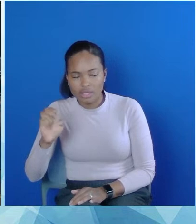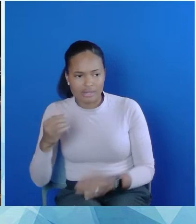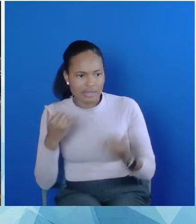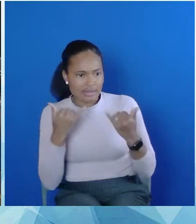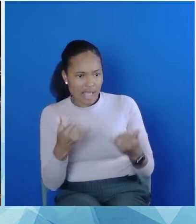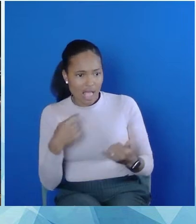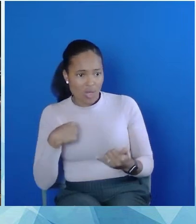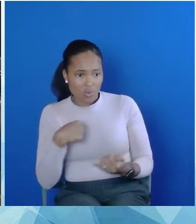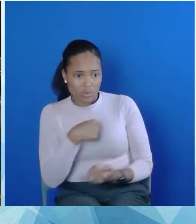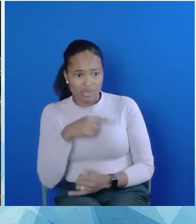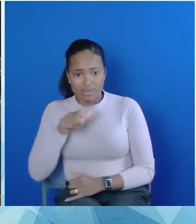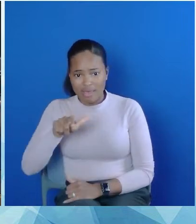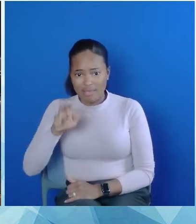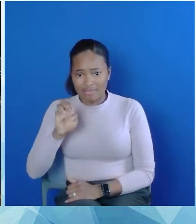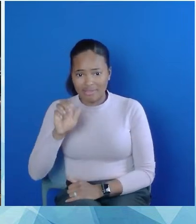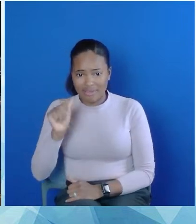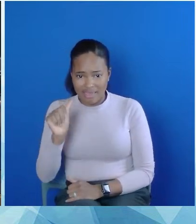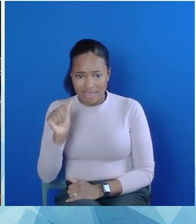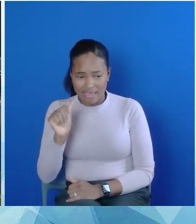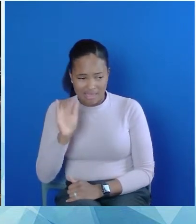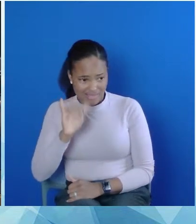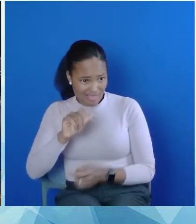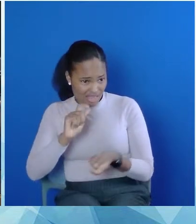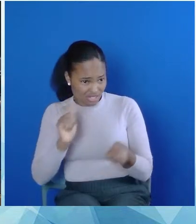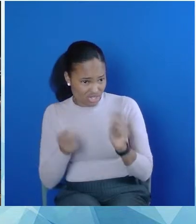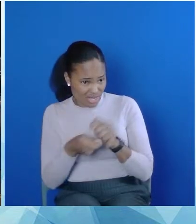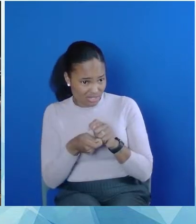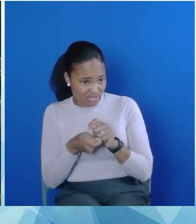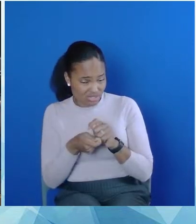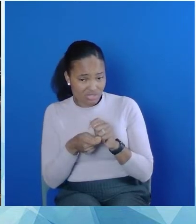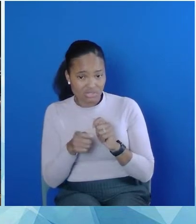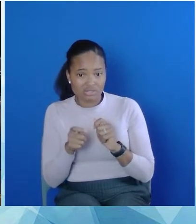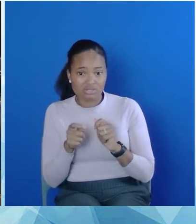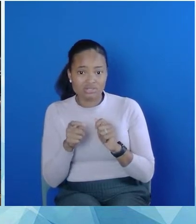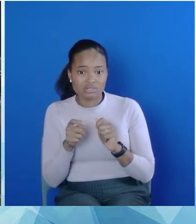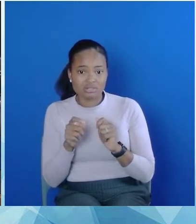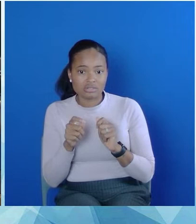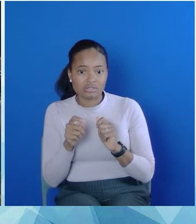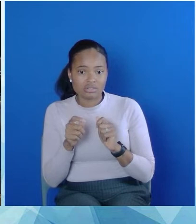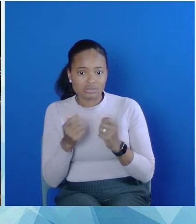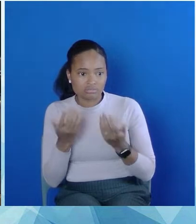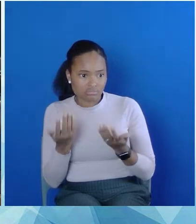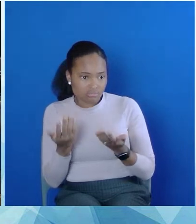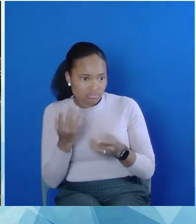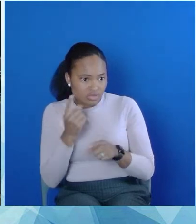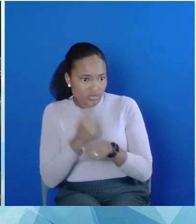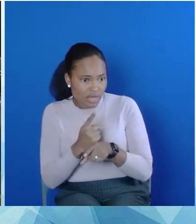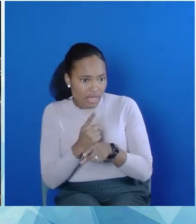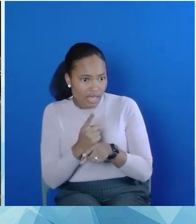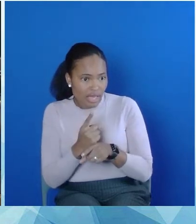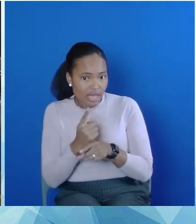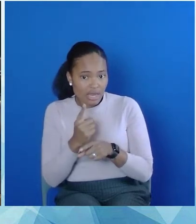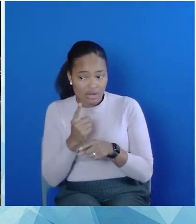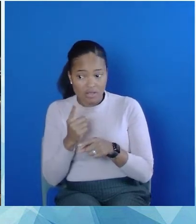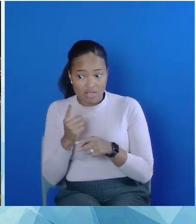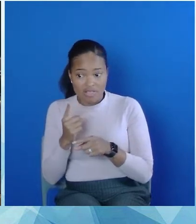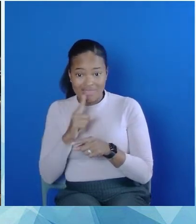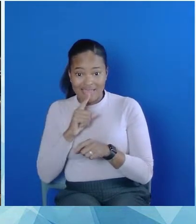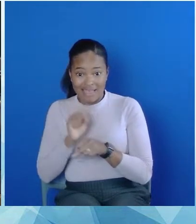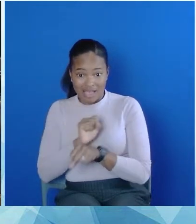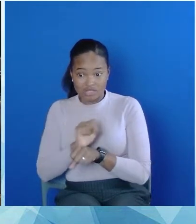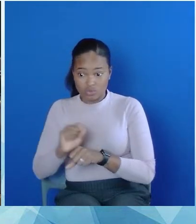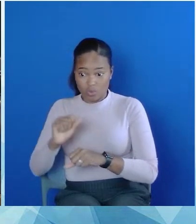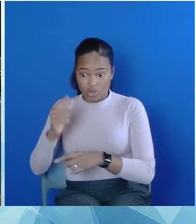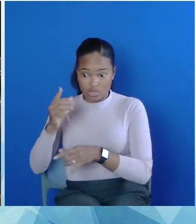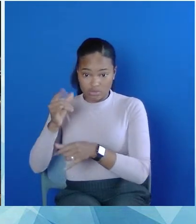that change the look of that? Wouldn't the brick and mortar schools be